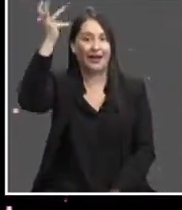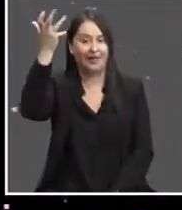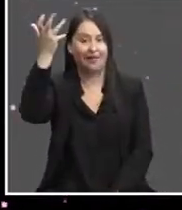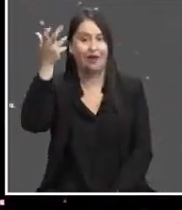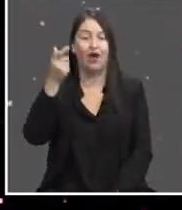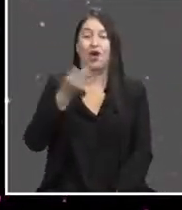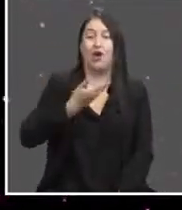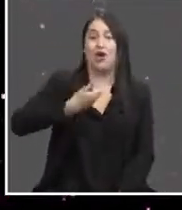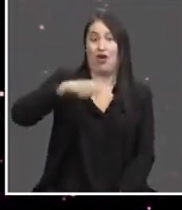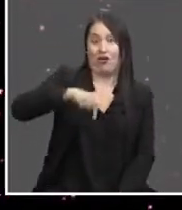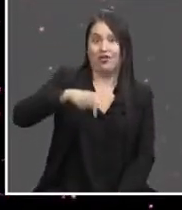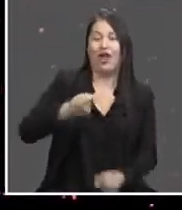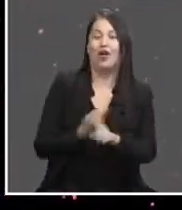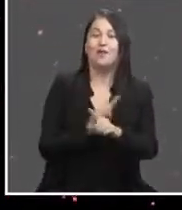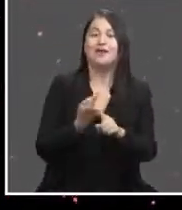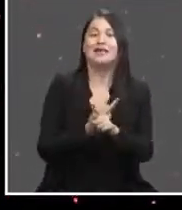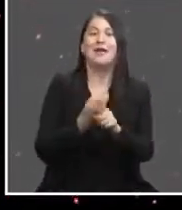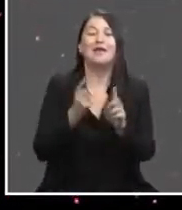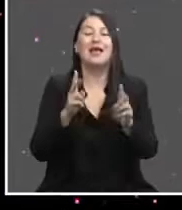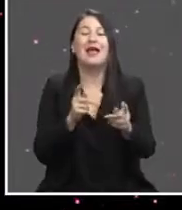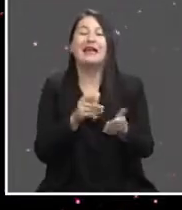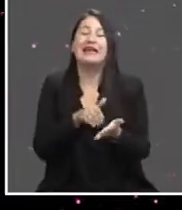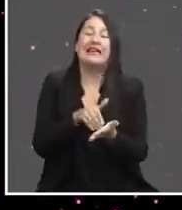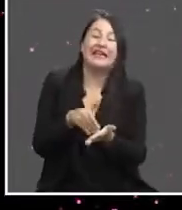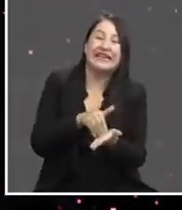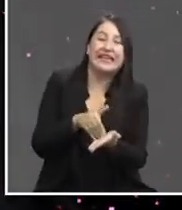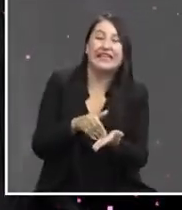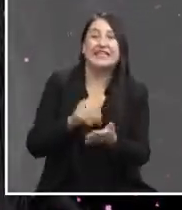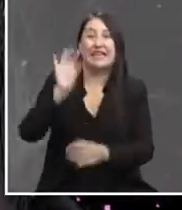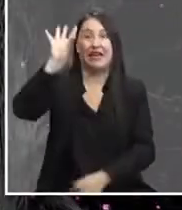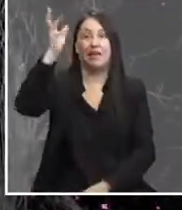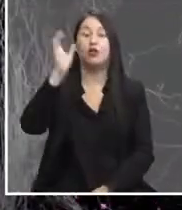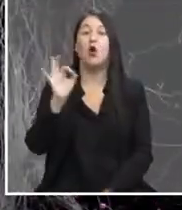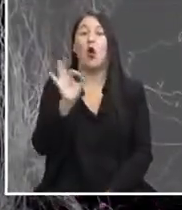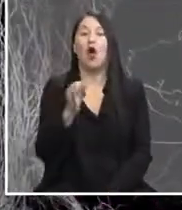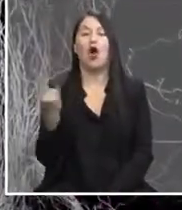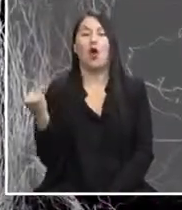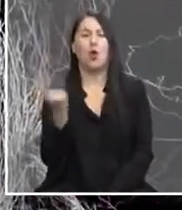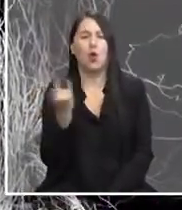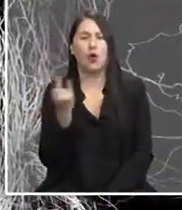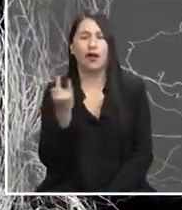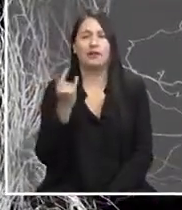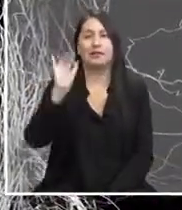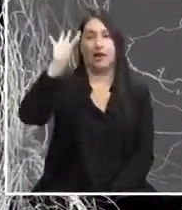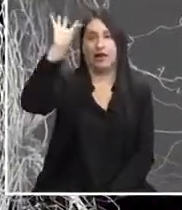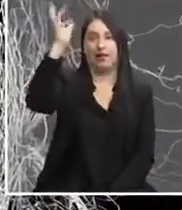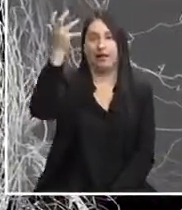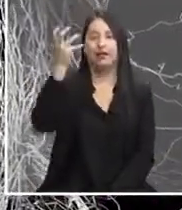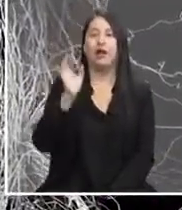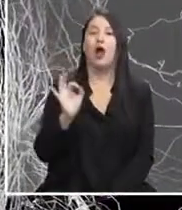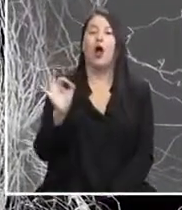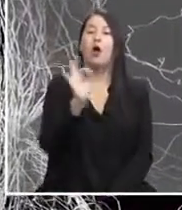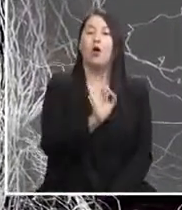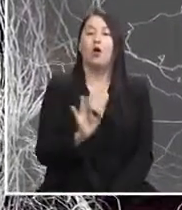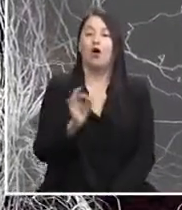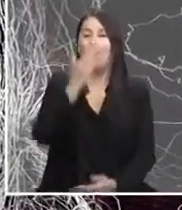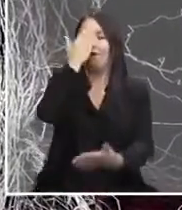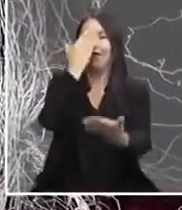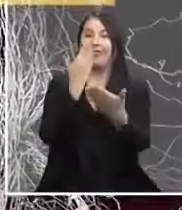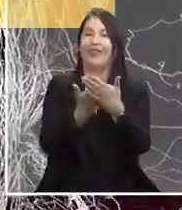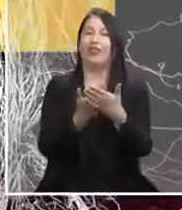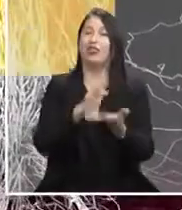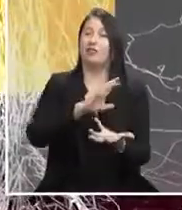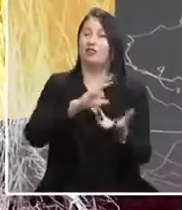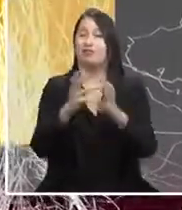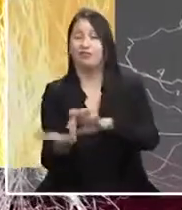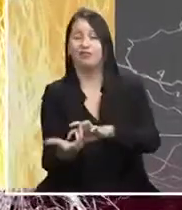we are in a climate emergency, or facing a climate catastrophe. These words have power, and